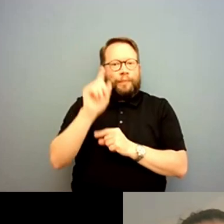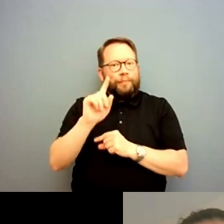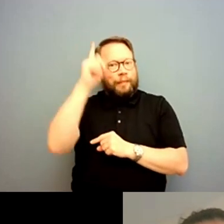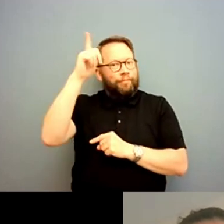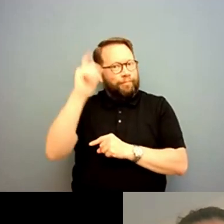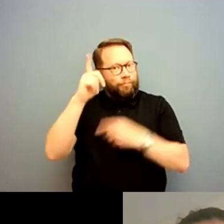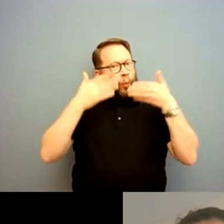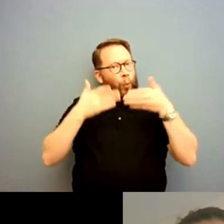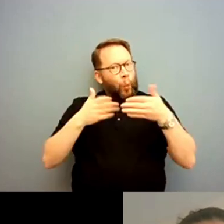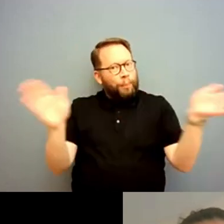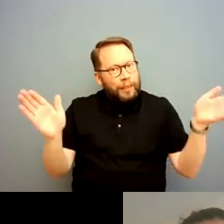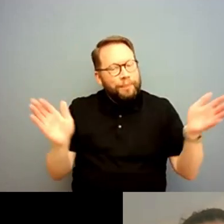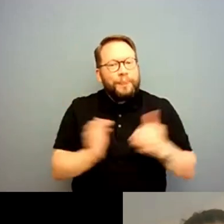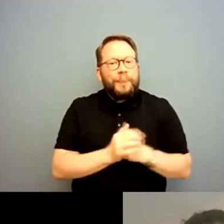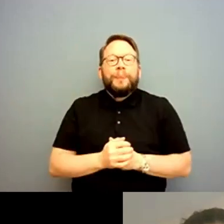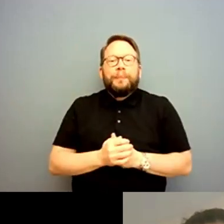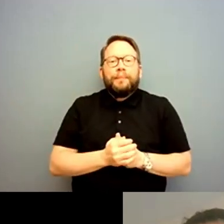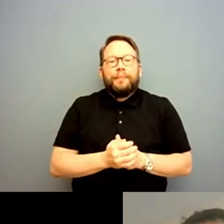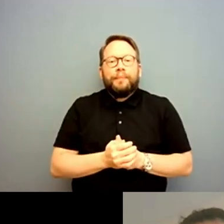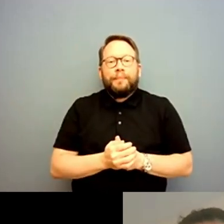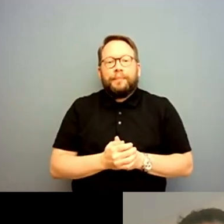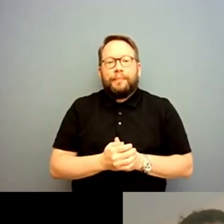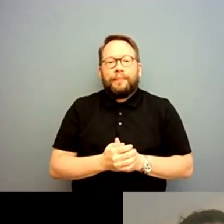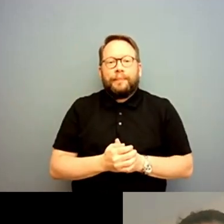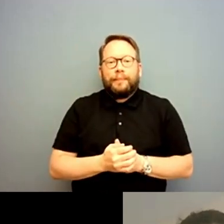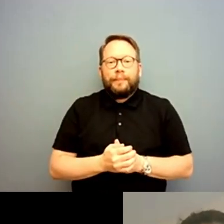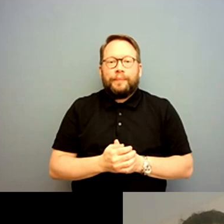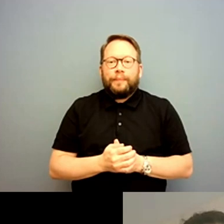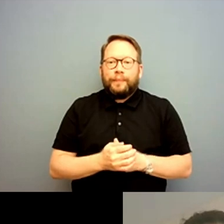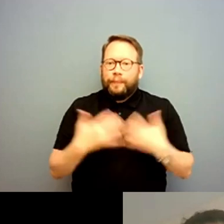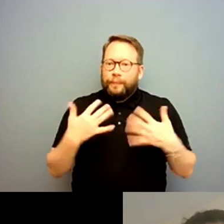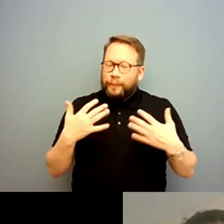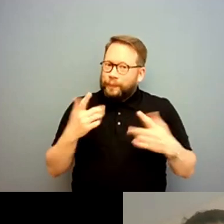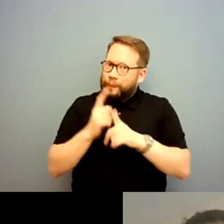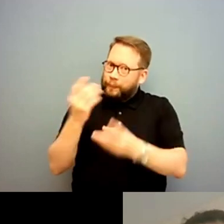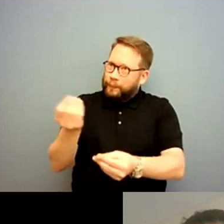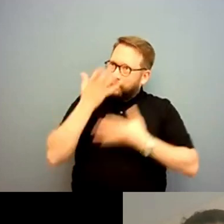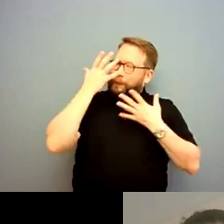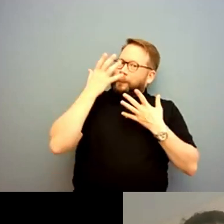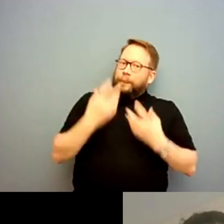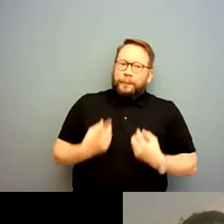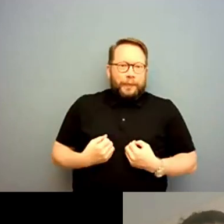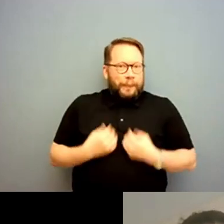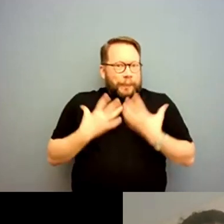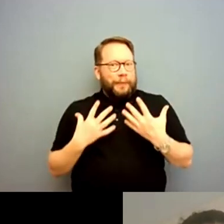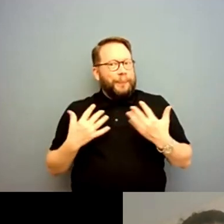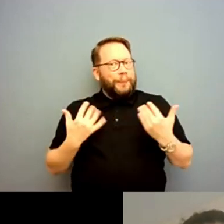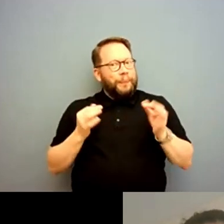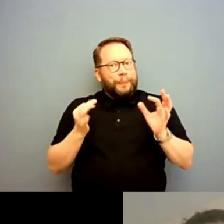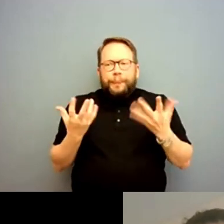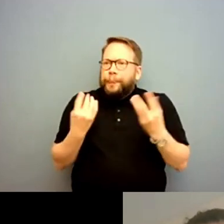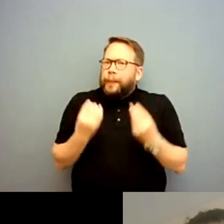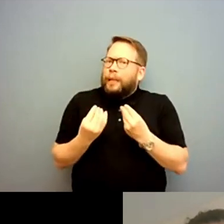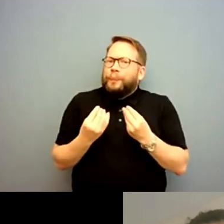theme. And it's really inspiring to hear how high up on the agenda these issues